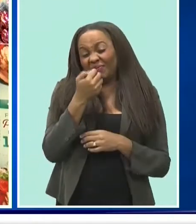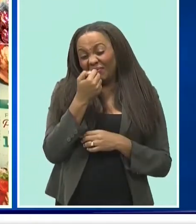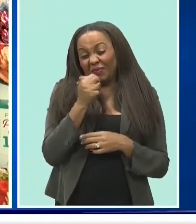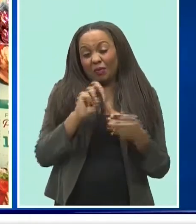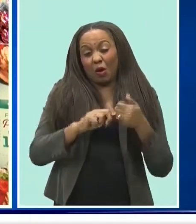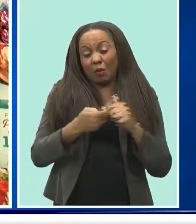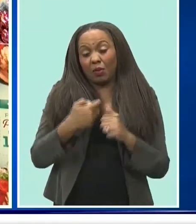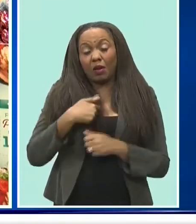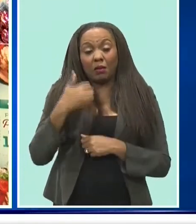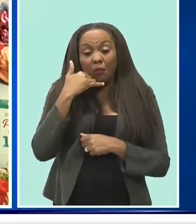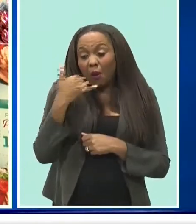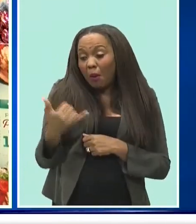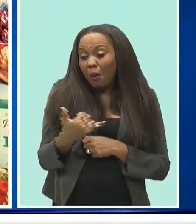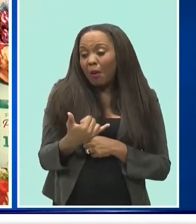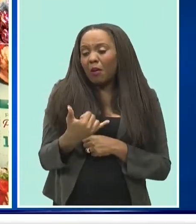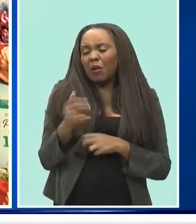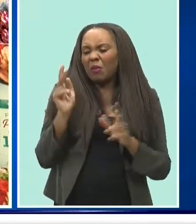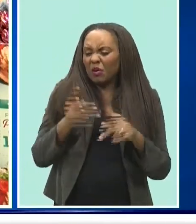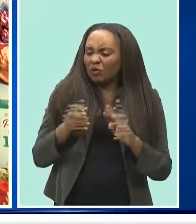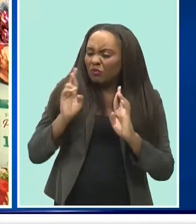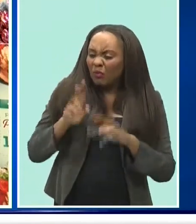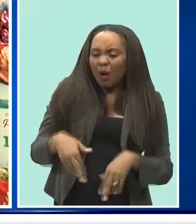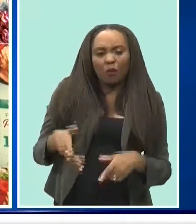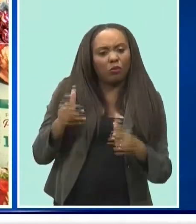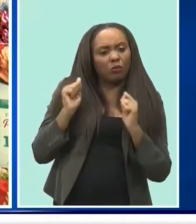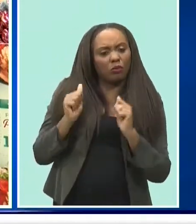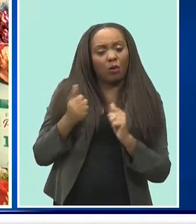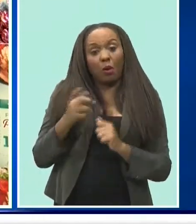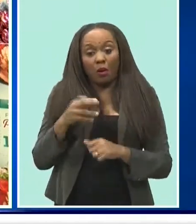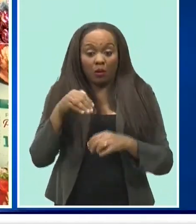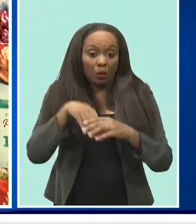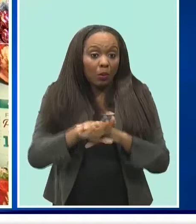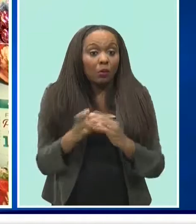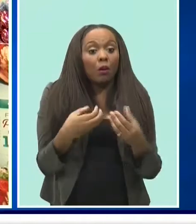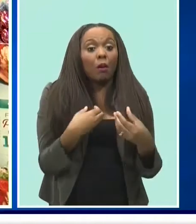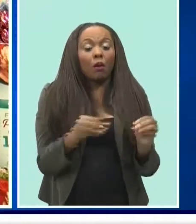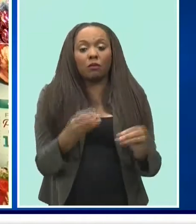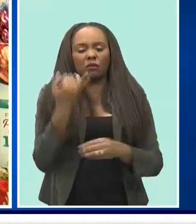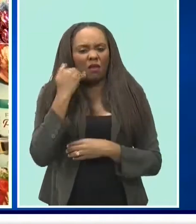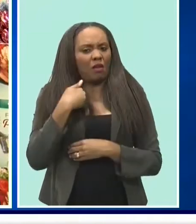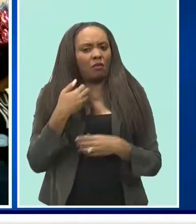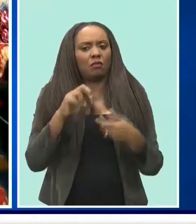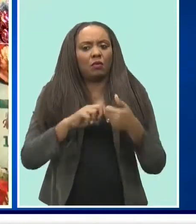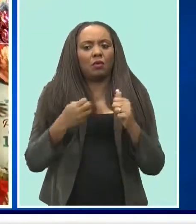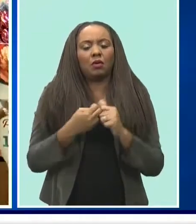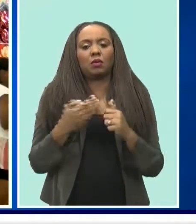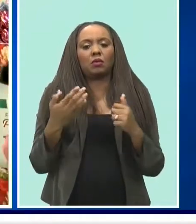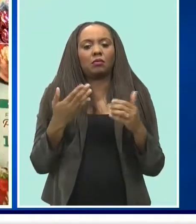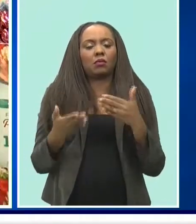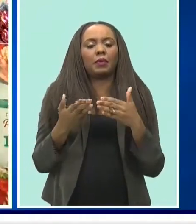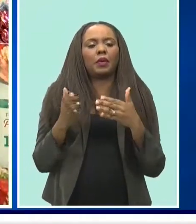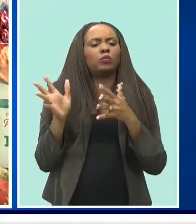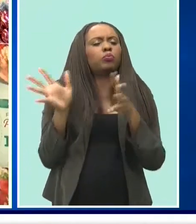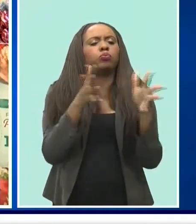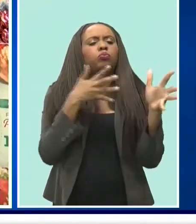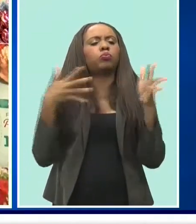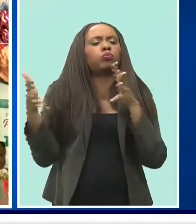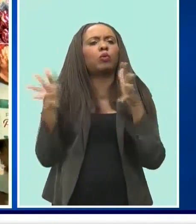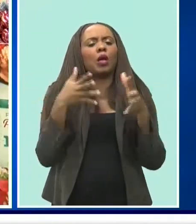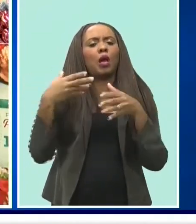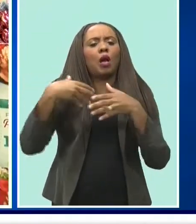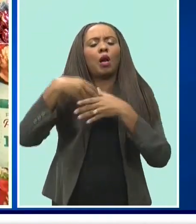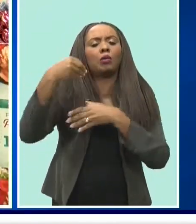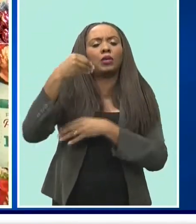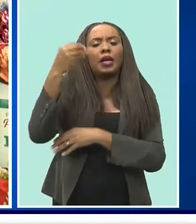I call, I would normally get a quick response. I would go in. Or if I have a problem where the wind may change the antenna, you'll find